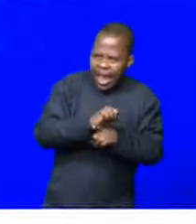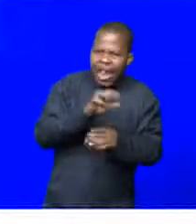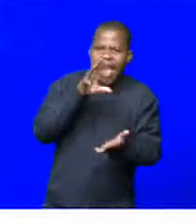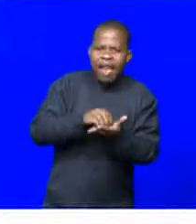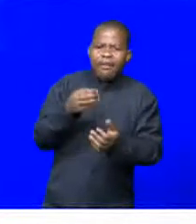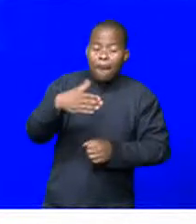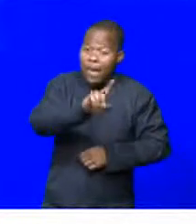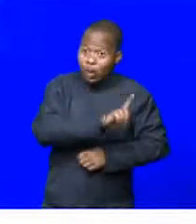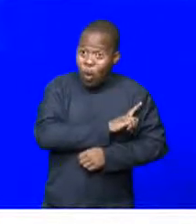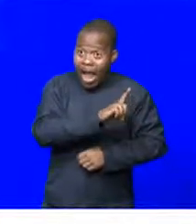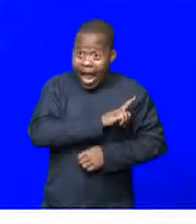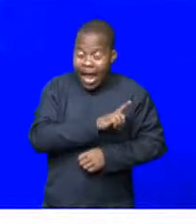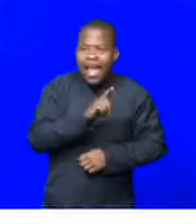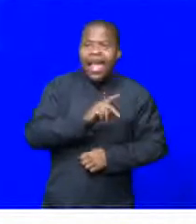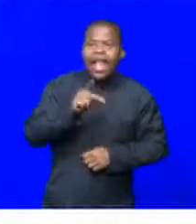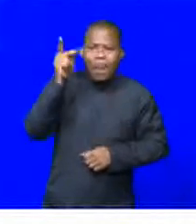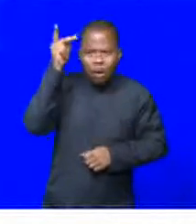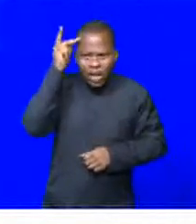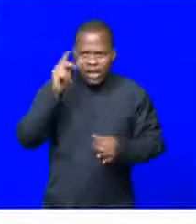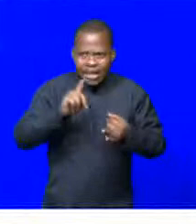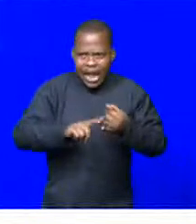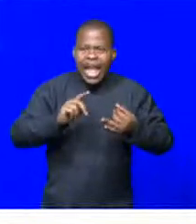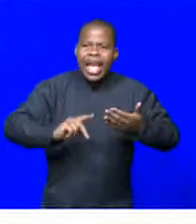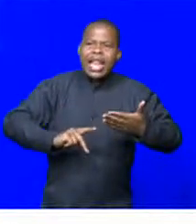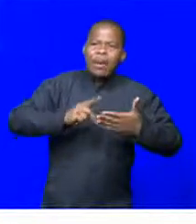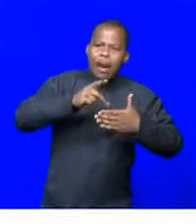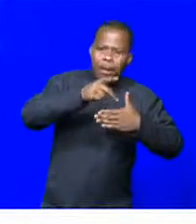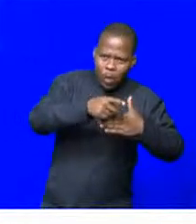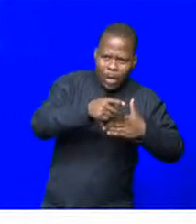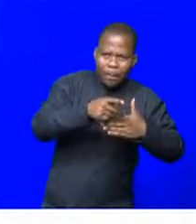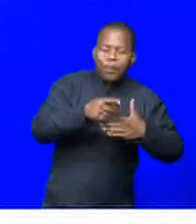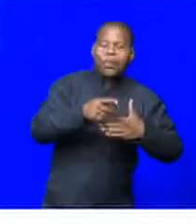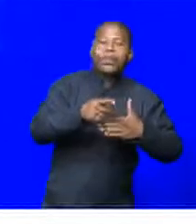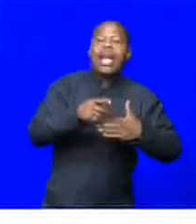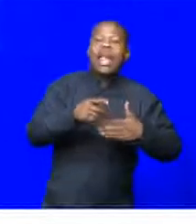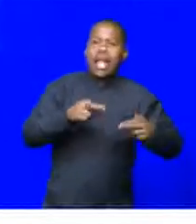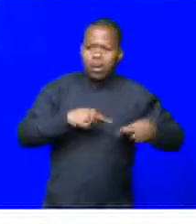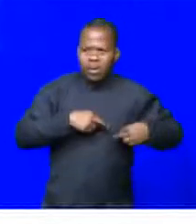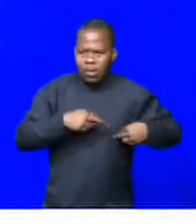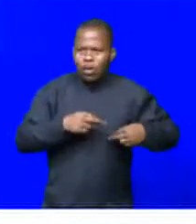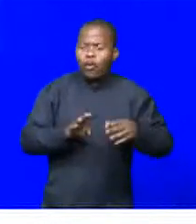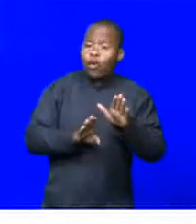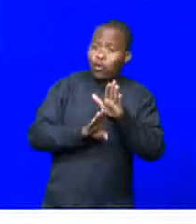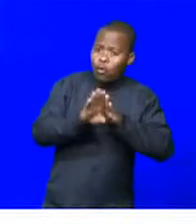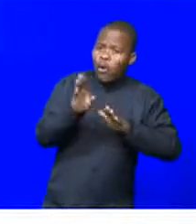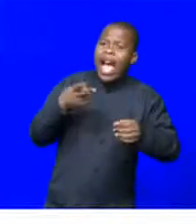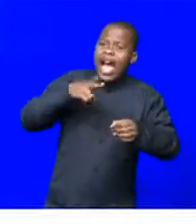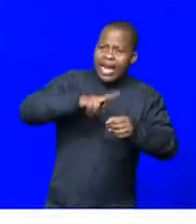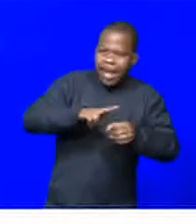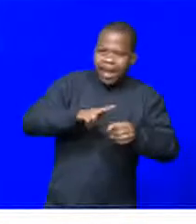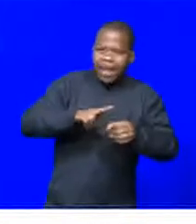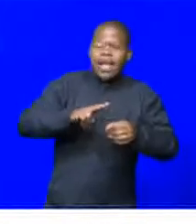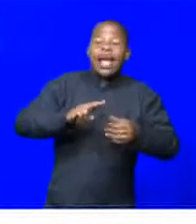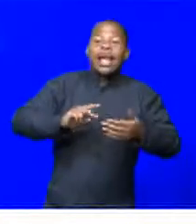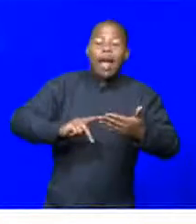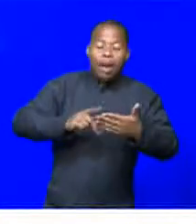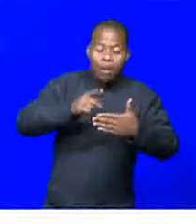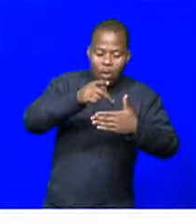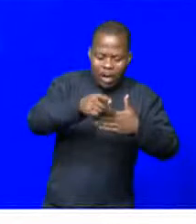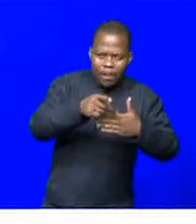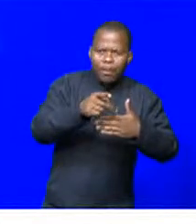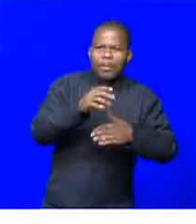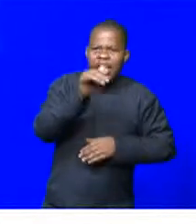Policy kuteke imigomo kanye netinhlelo tentuthuko yelive kuhambisane netinhlelo tekuthuthukisa